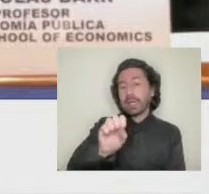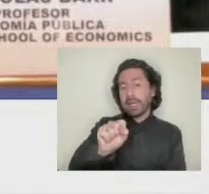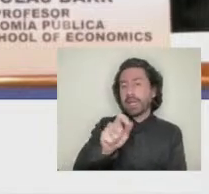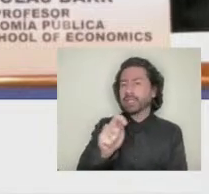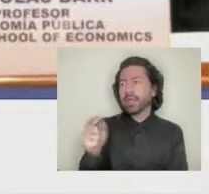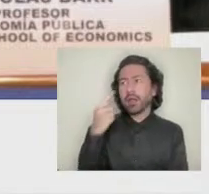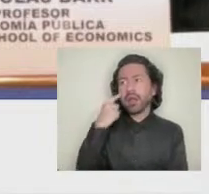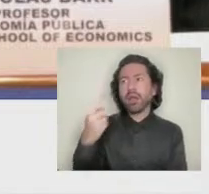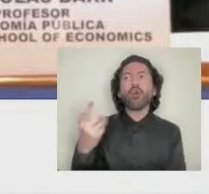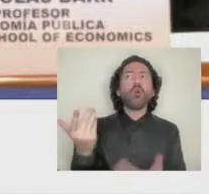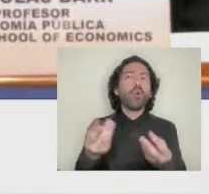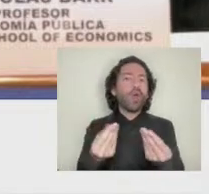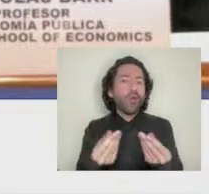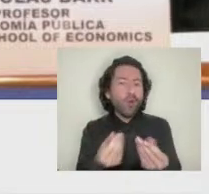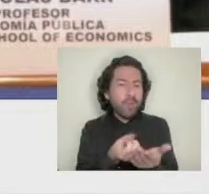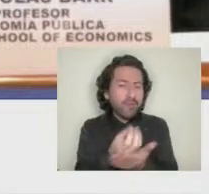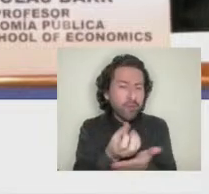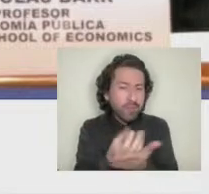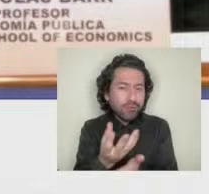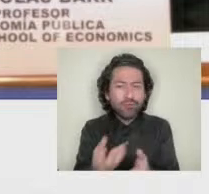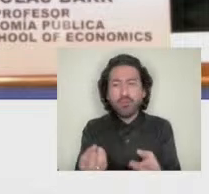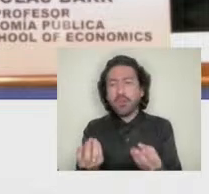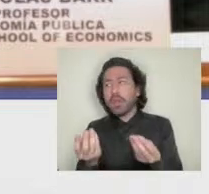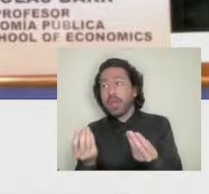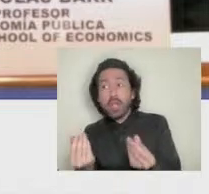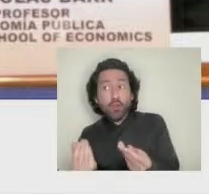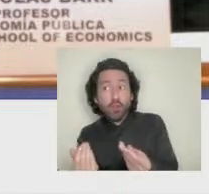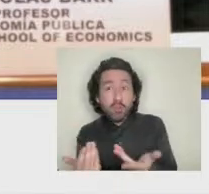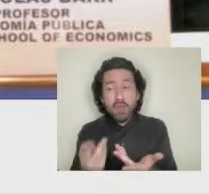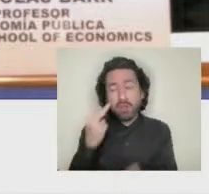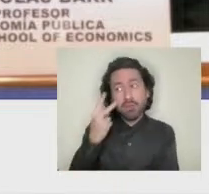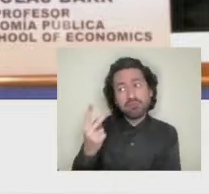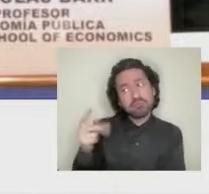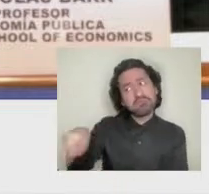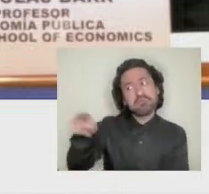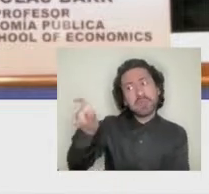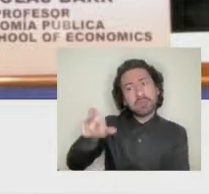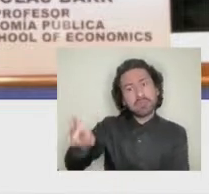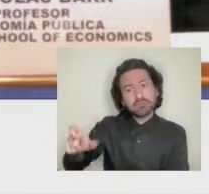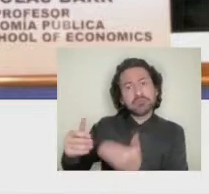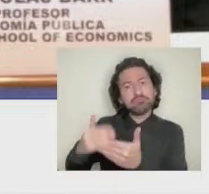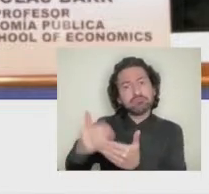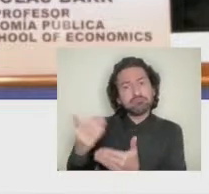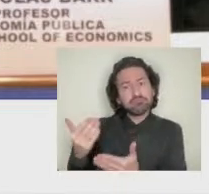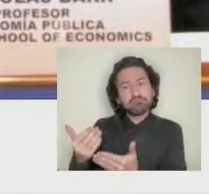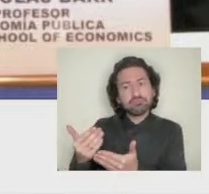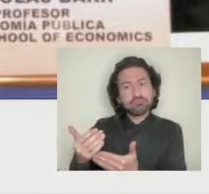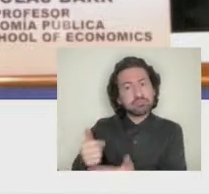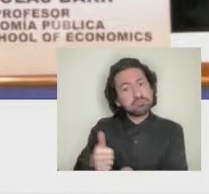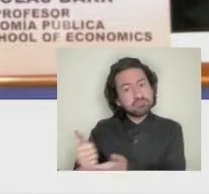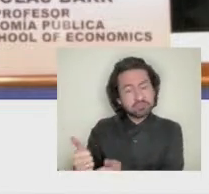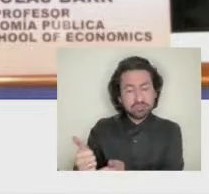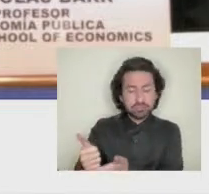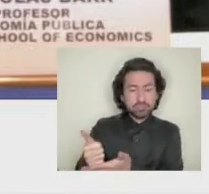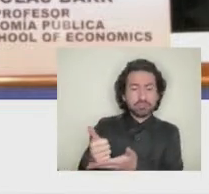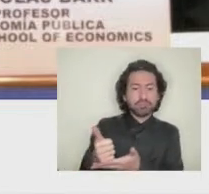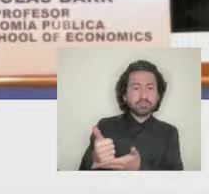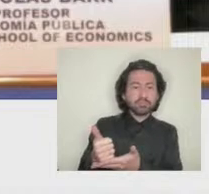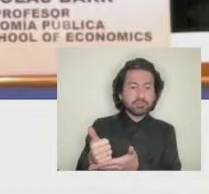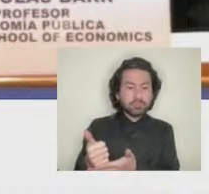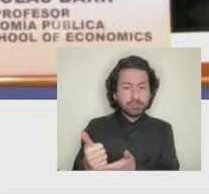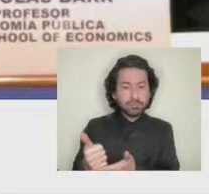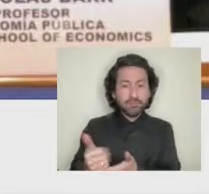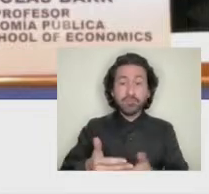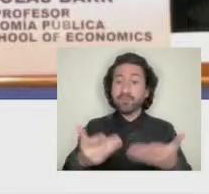economics, simplifies choices for workers, competition in the right place. Financial markets have a hugely important